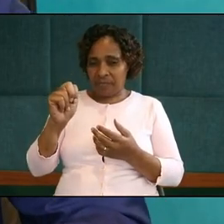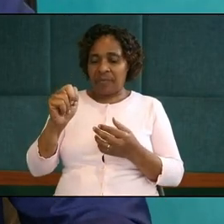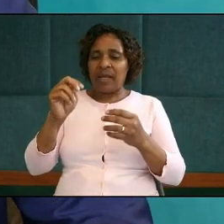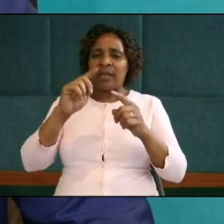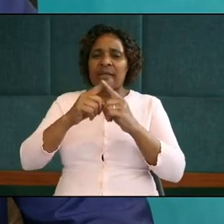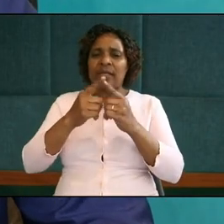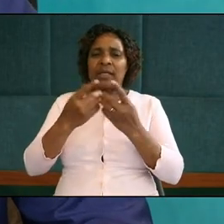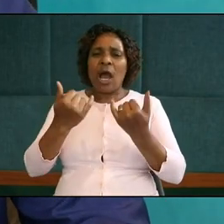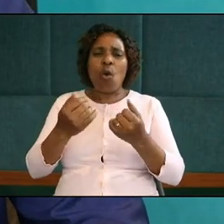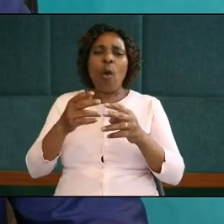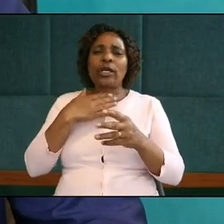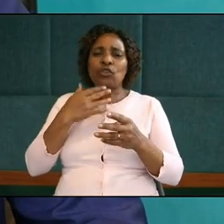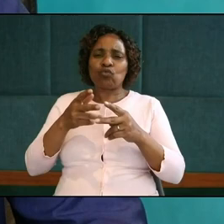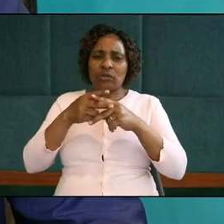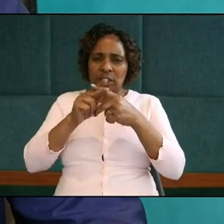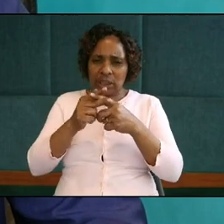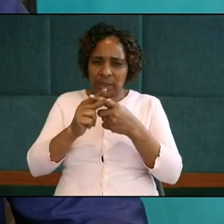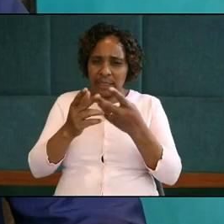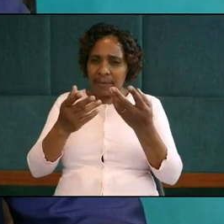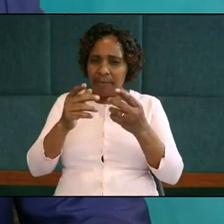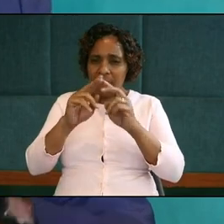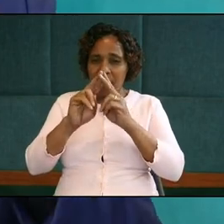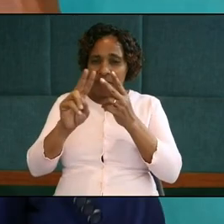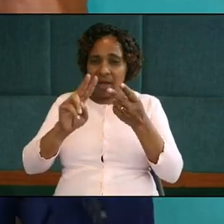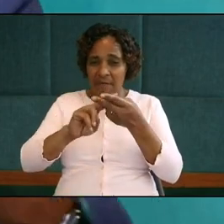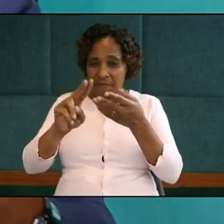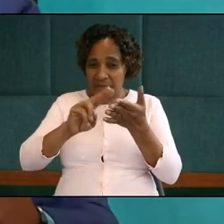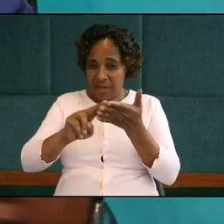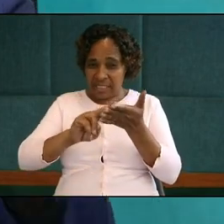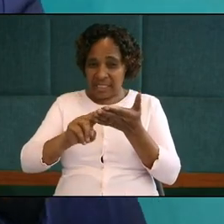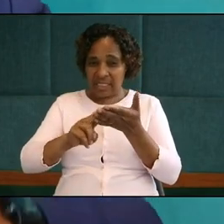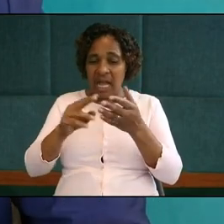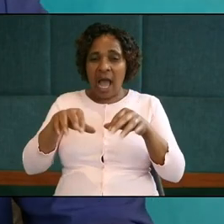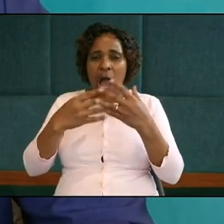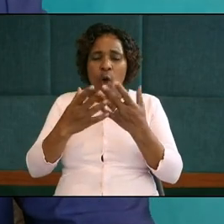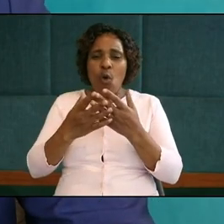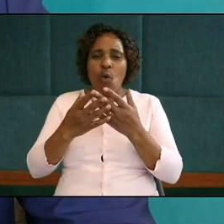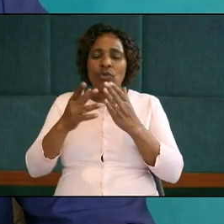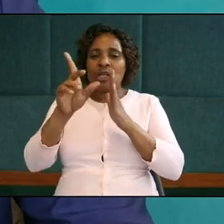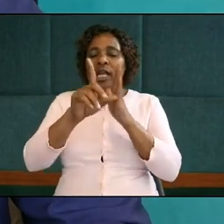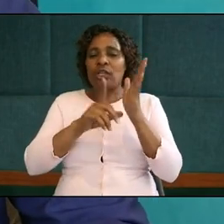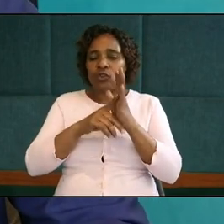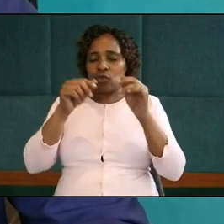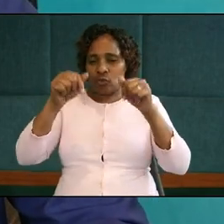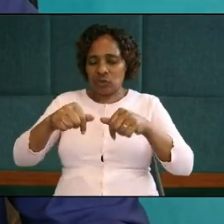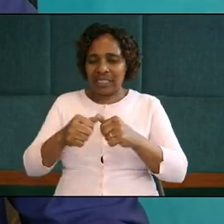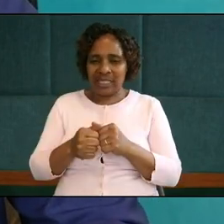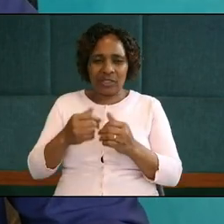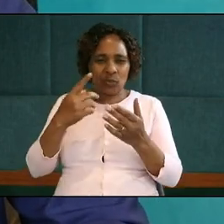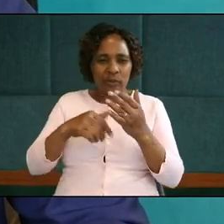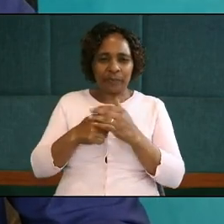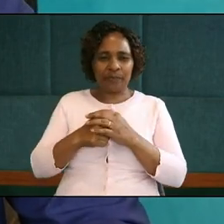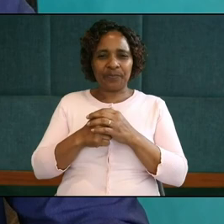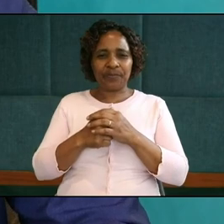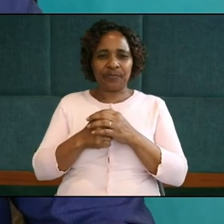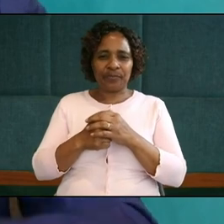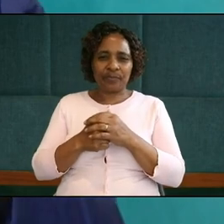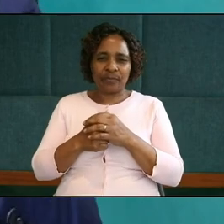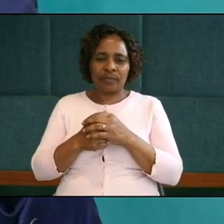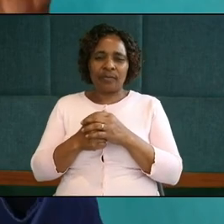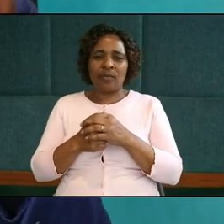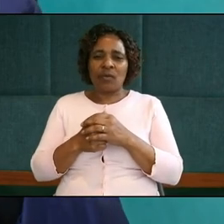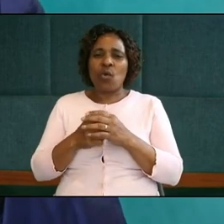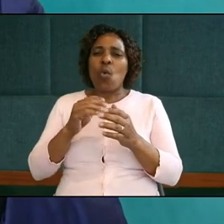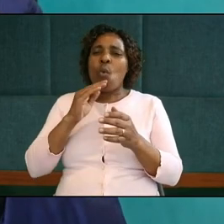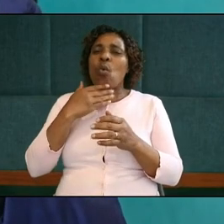and even he elaborated on it. And it's really the essence of our lesson today. And it's that